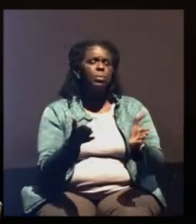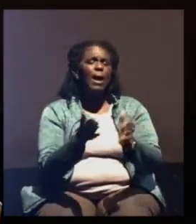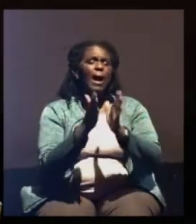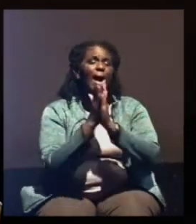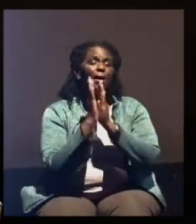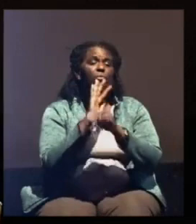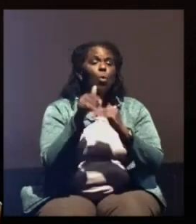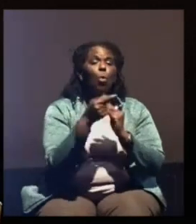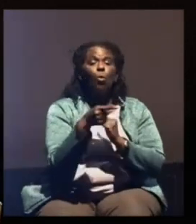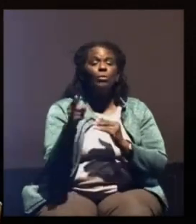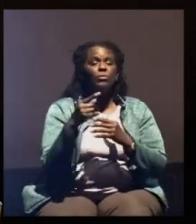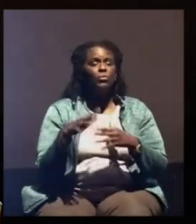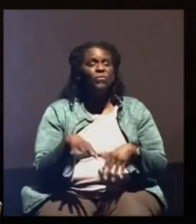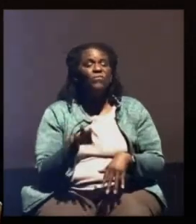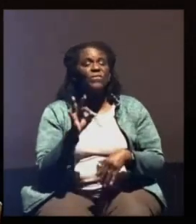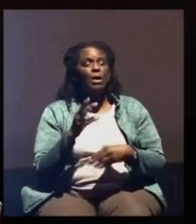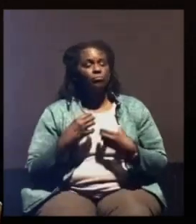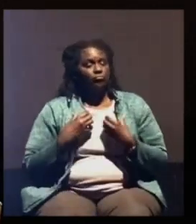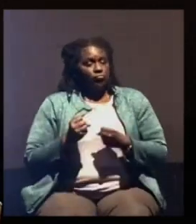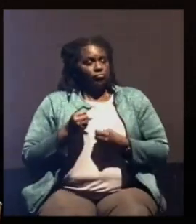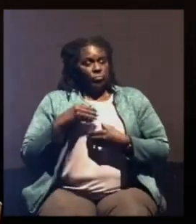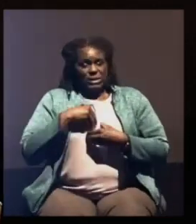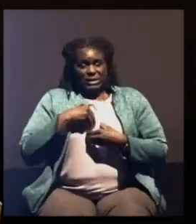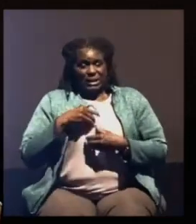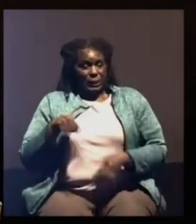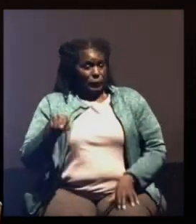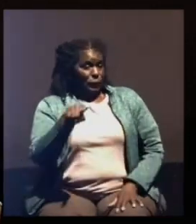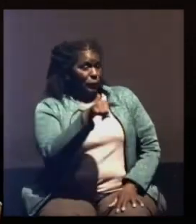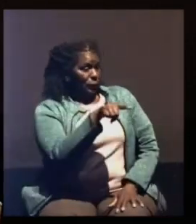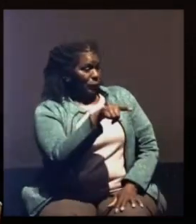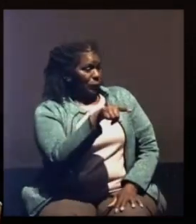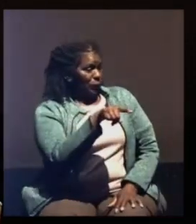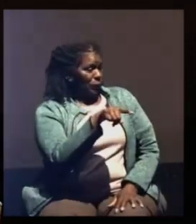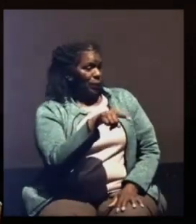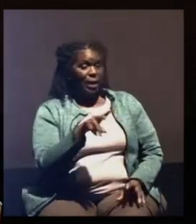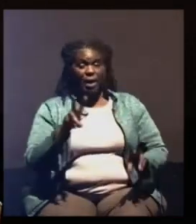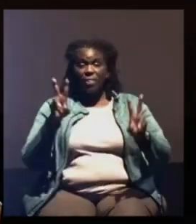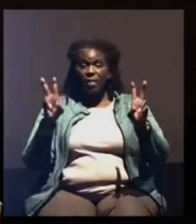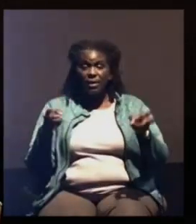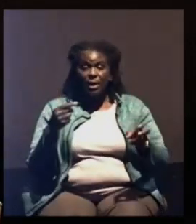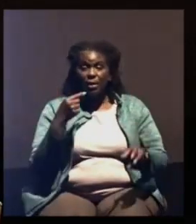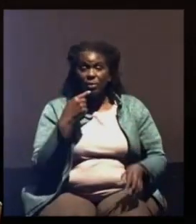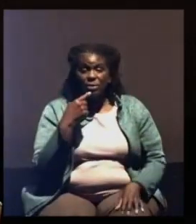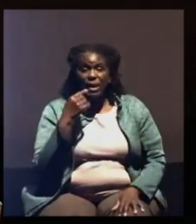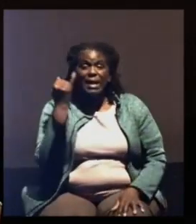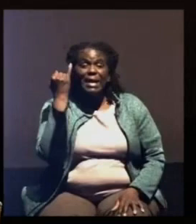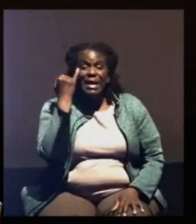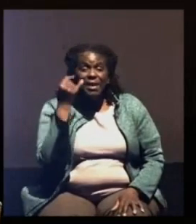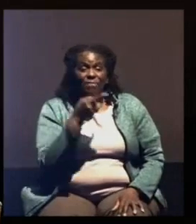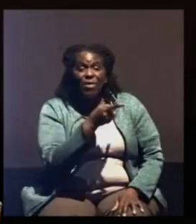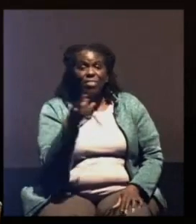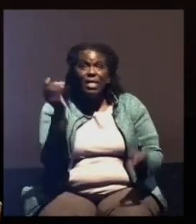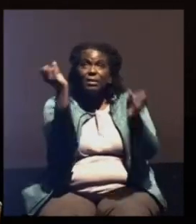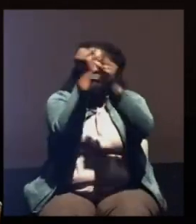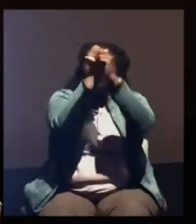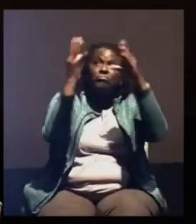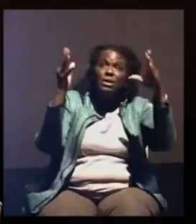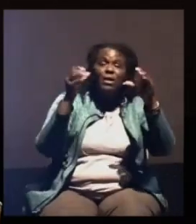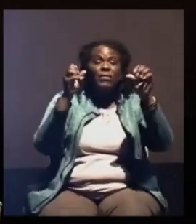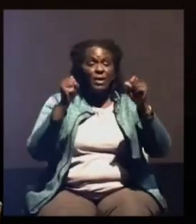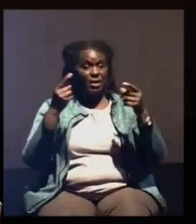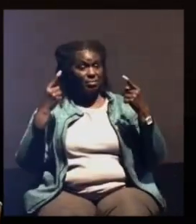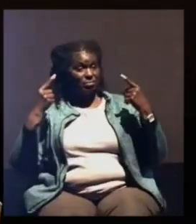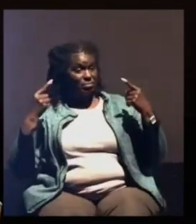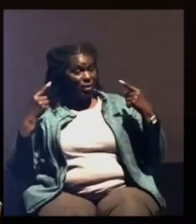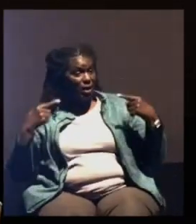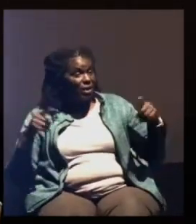summon that courage within yourself. And the title says, if they see it, they can achieve it. And I'm going to